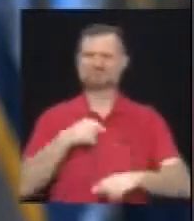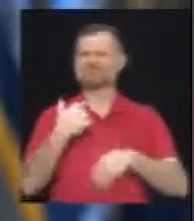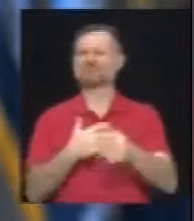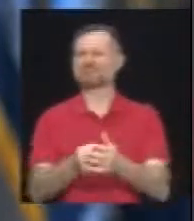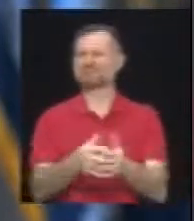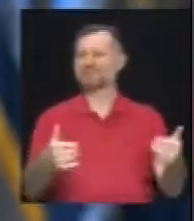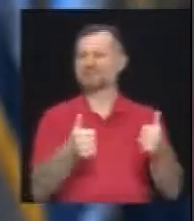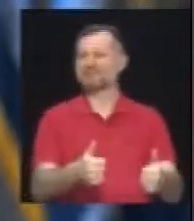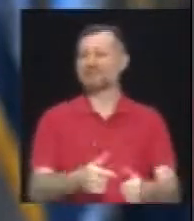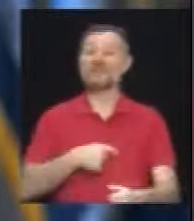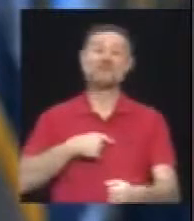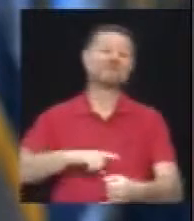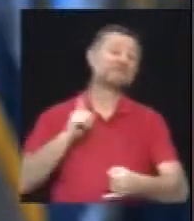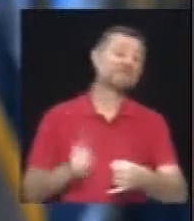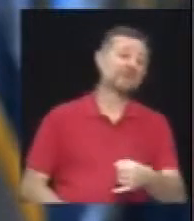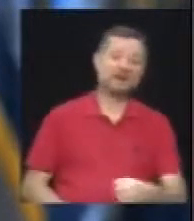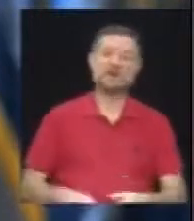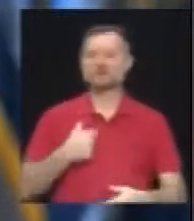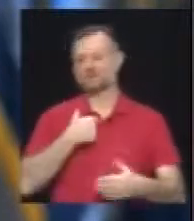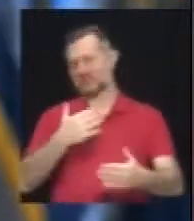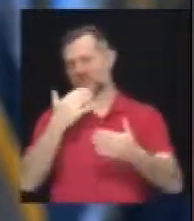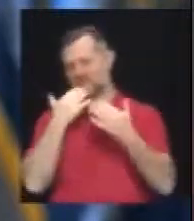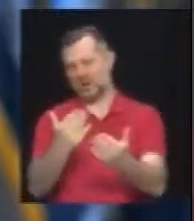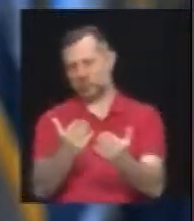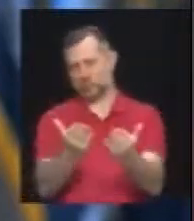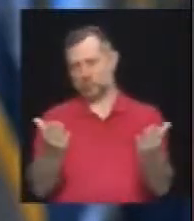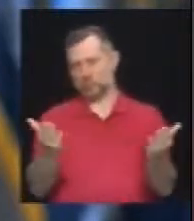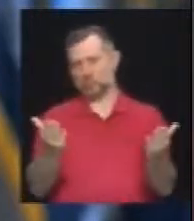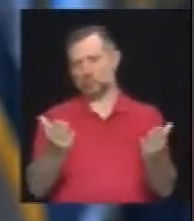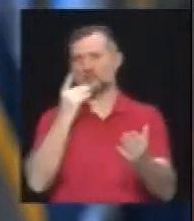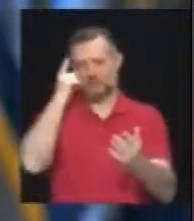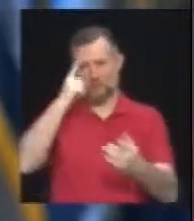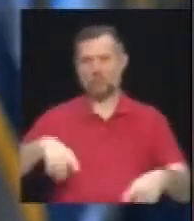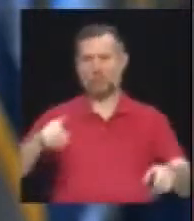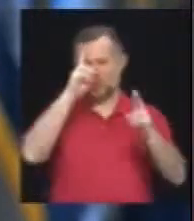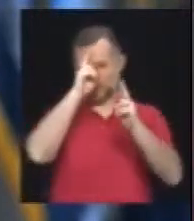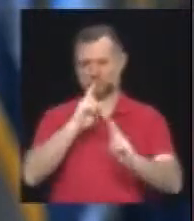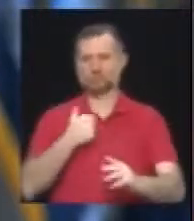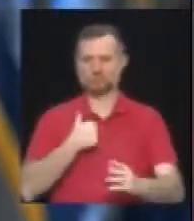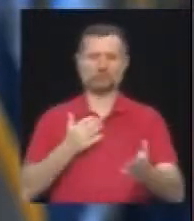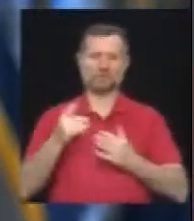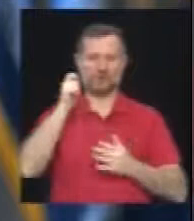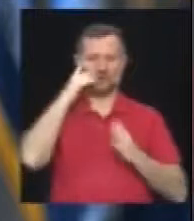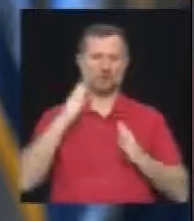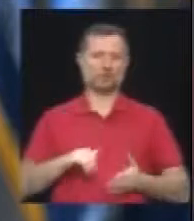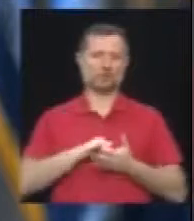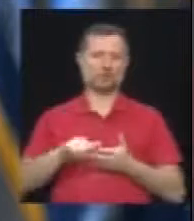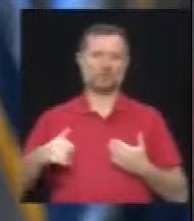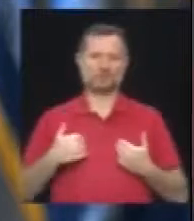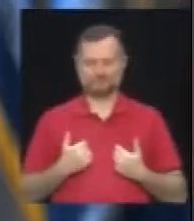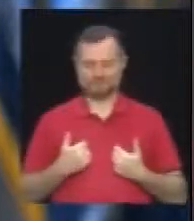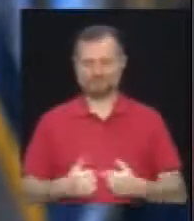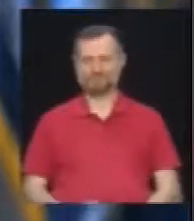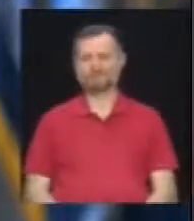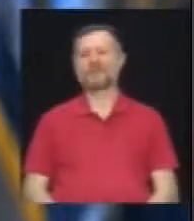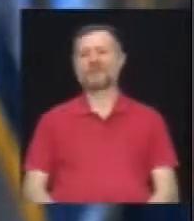And finally, thank you. Thank you for the honor of serving as governor of New York. Thank